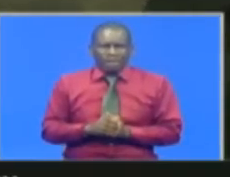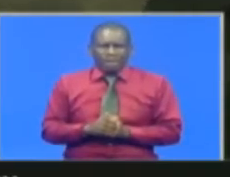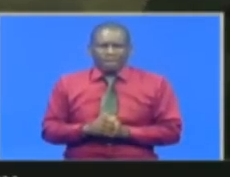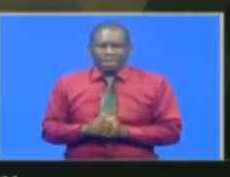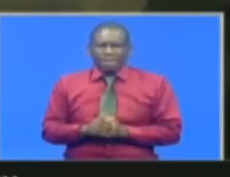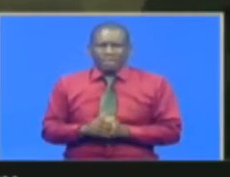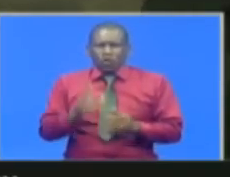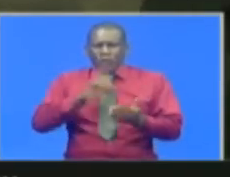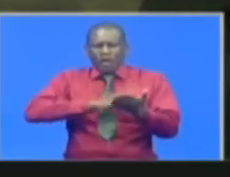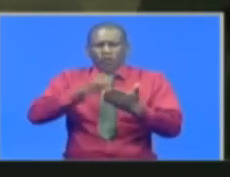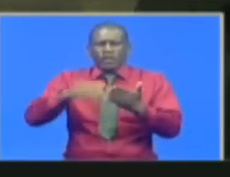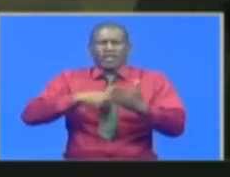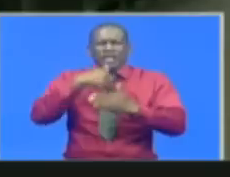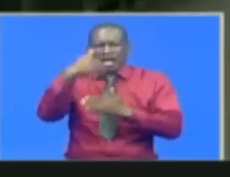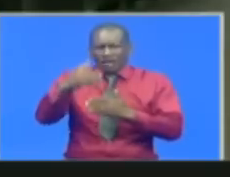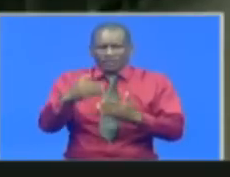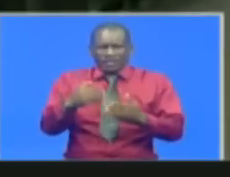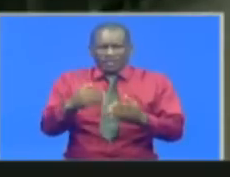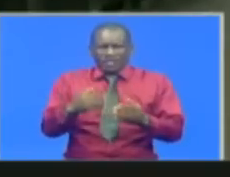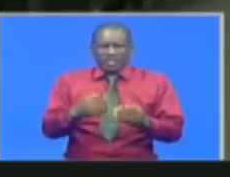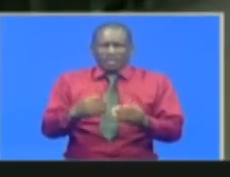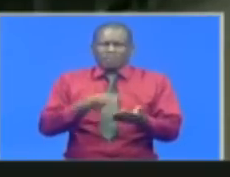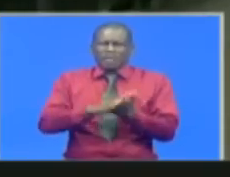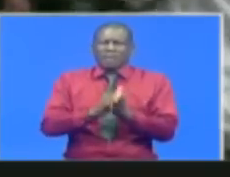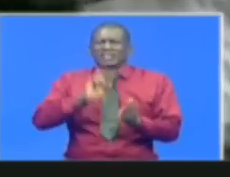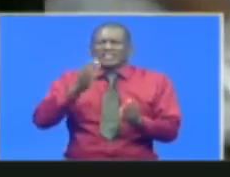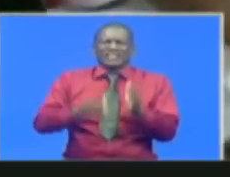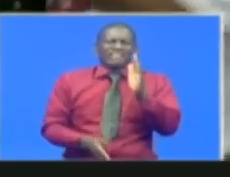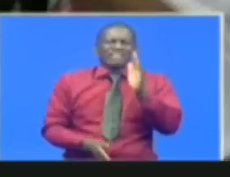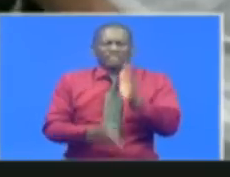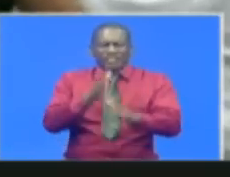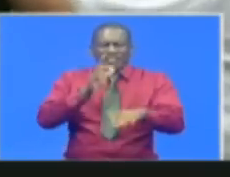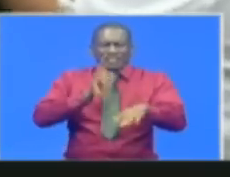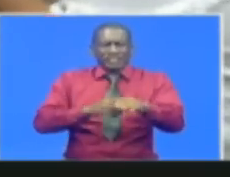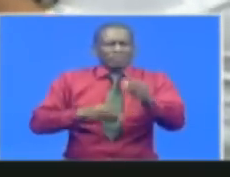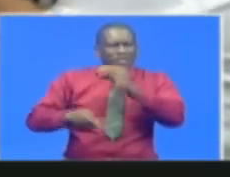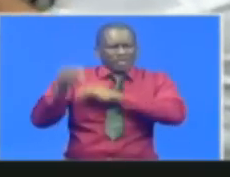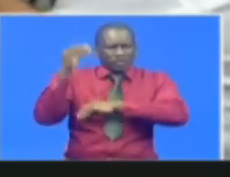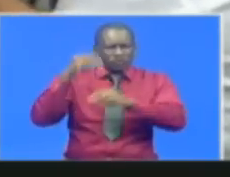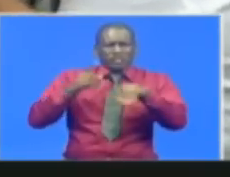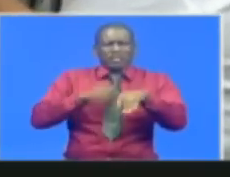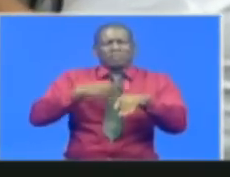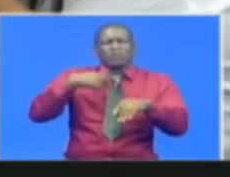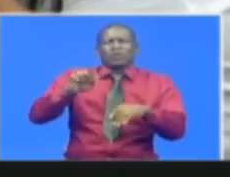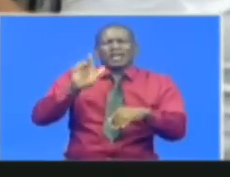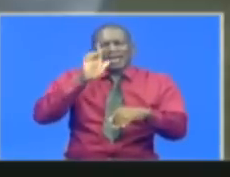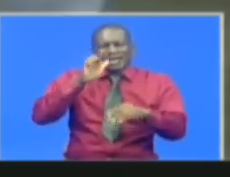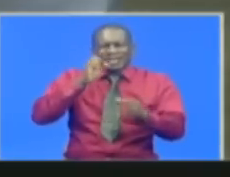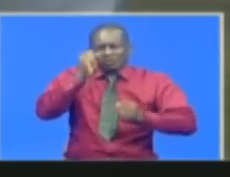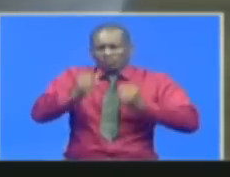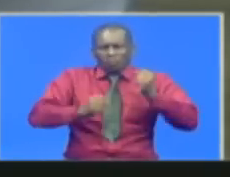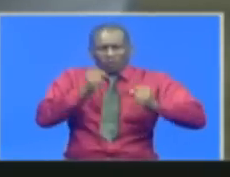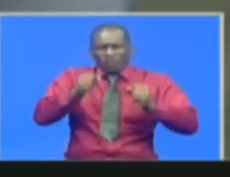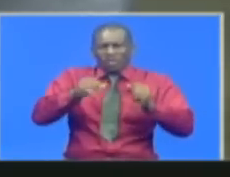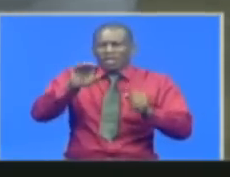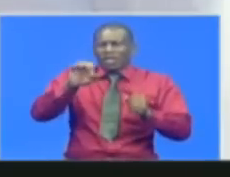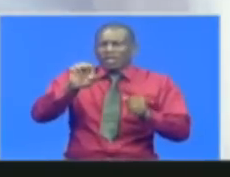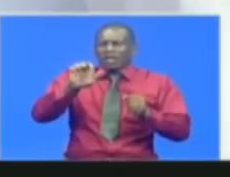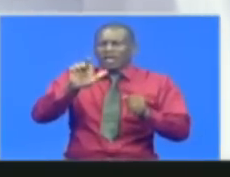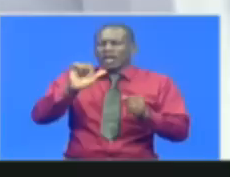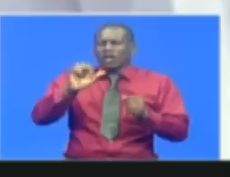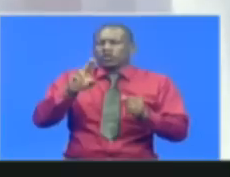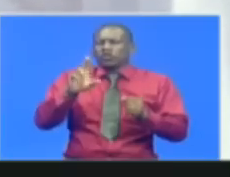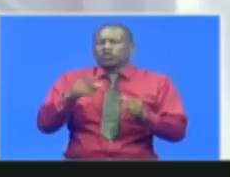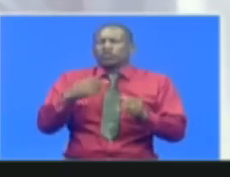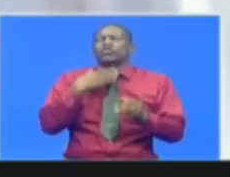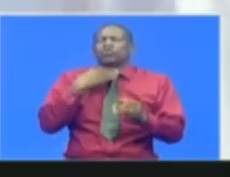Barely a week after setting the second fastest time in history en route to winning the London Marathon, Eliud Kipchoge will attempt to break the